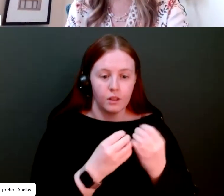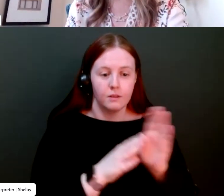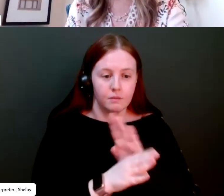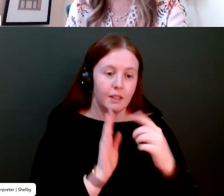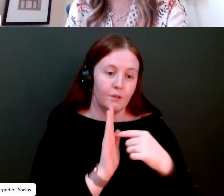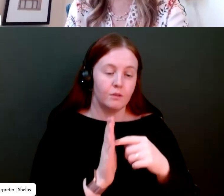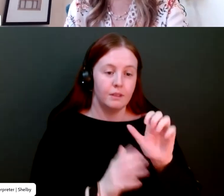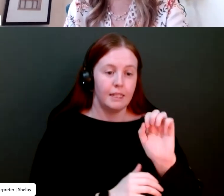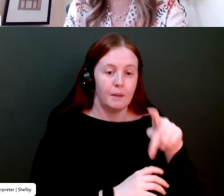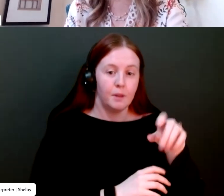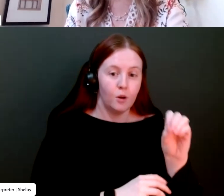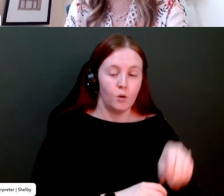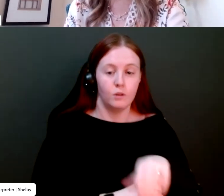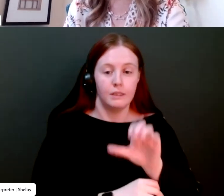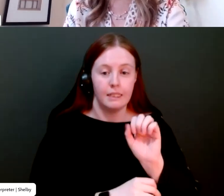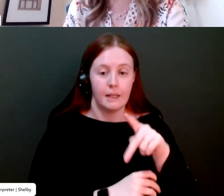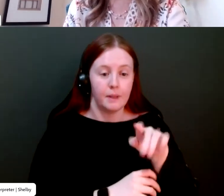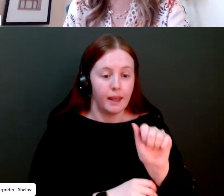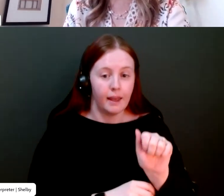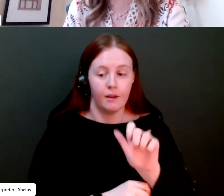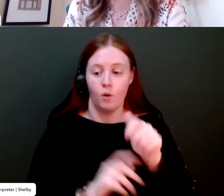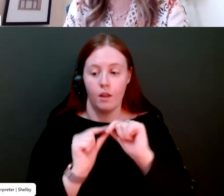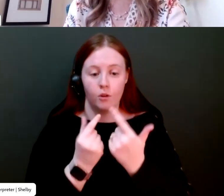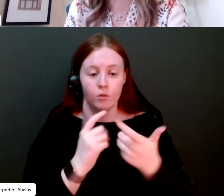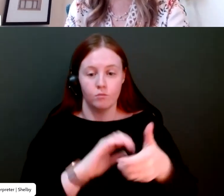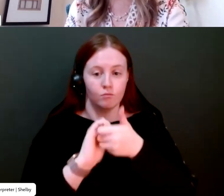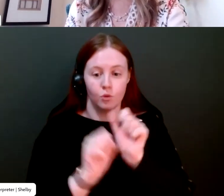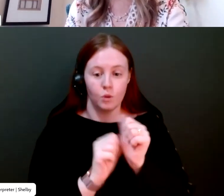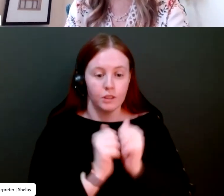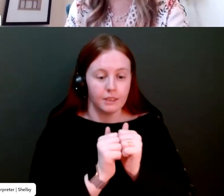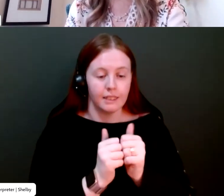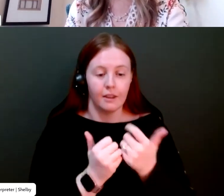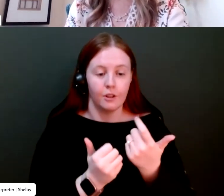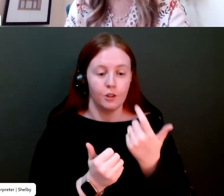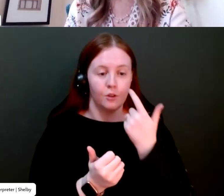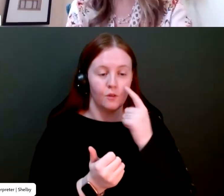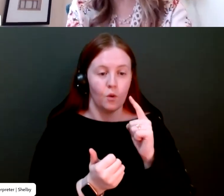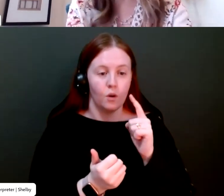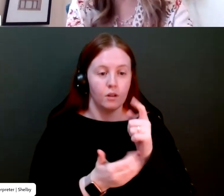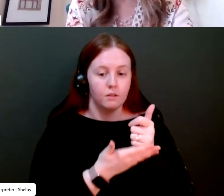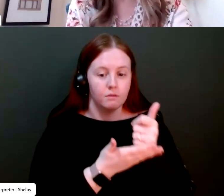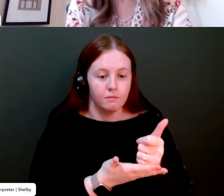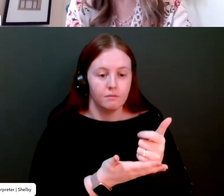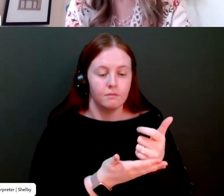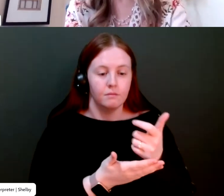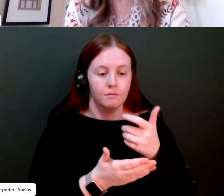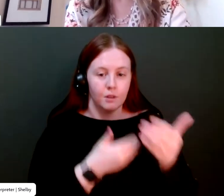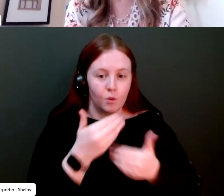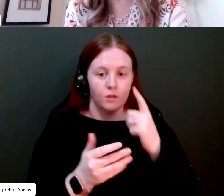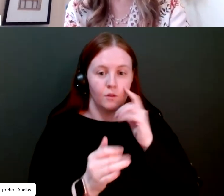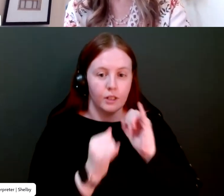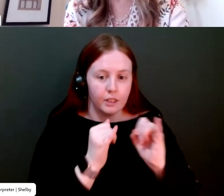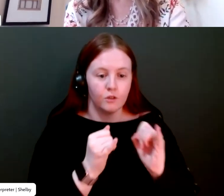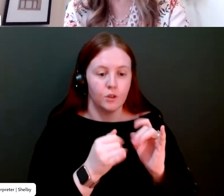or CNPA and other groups to collaborate somehow to kind of ease the process of interviewing and of